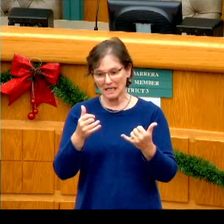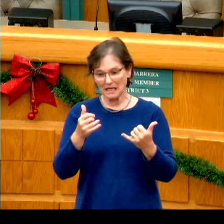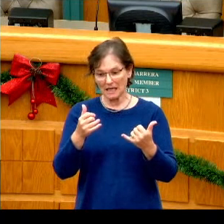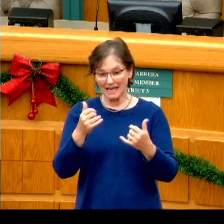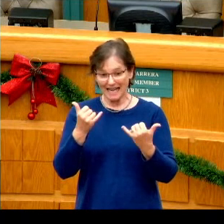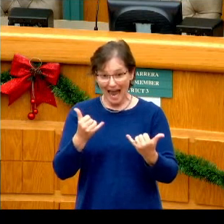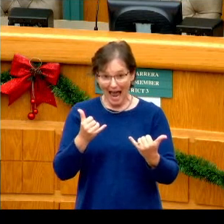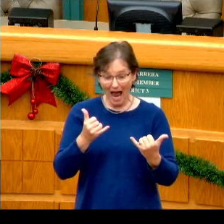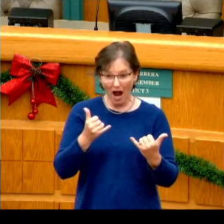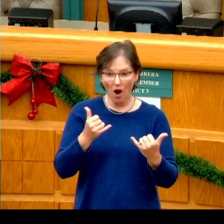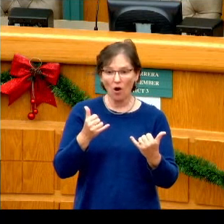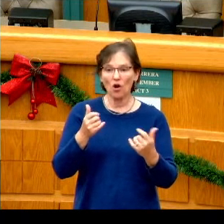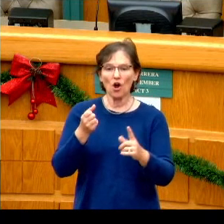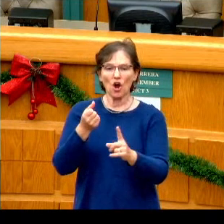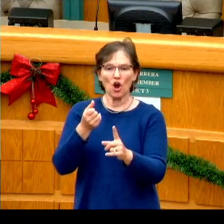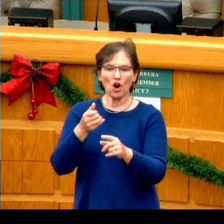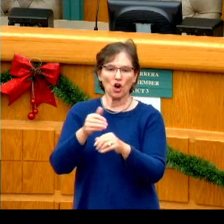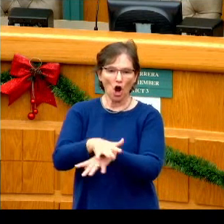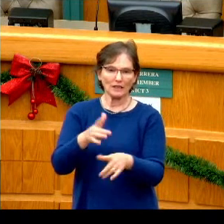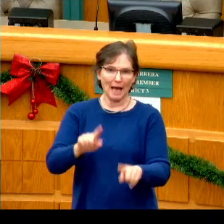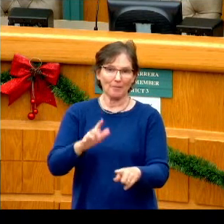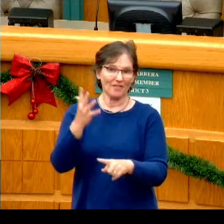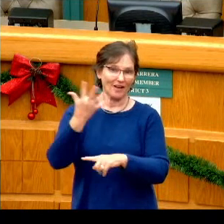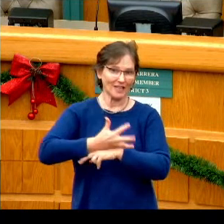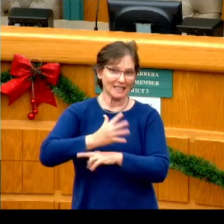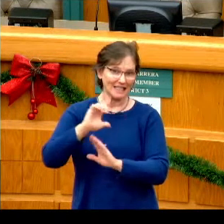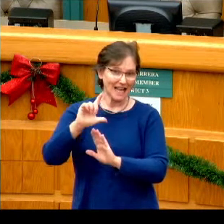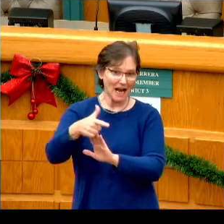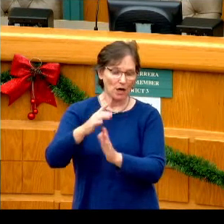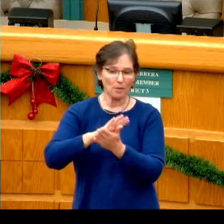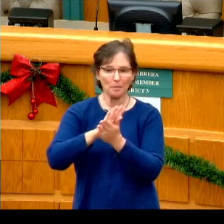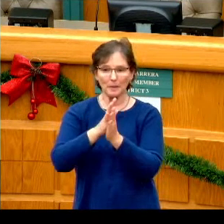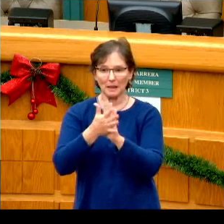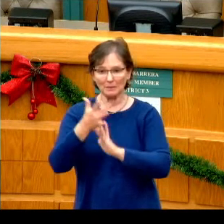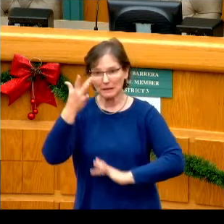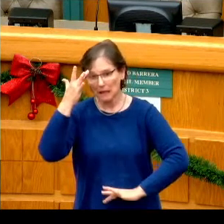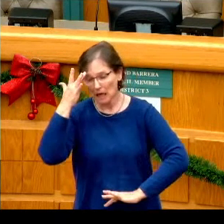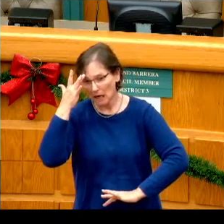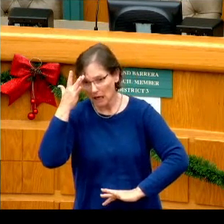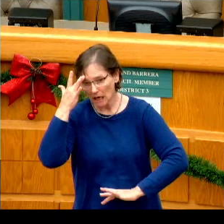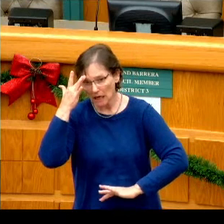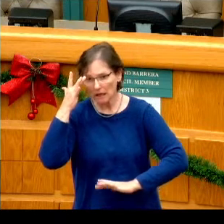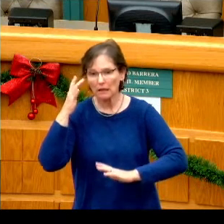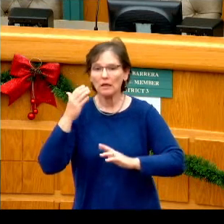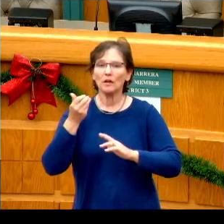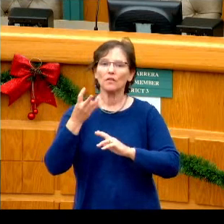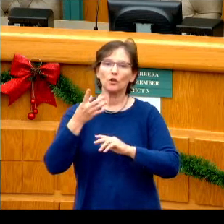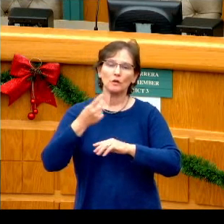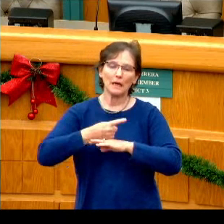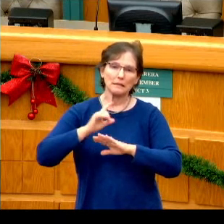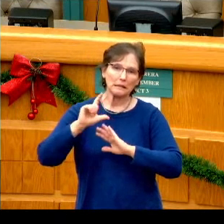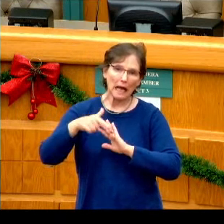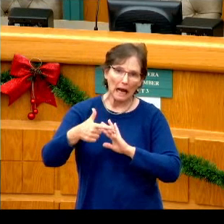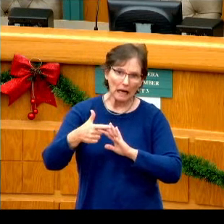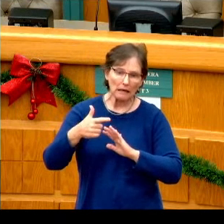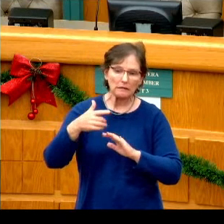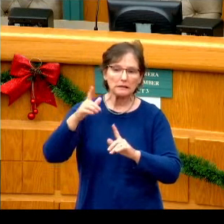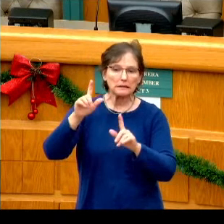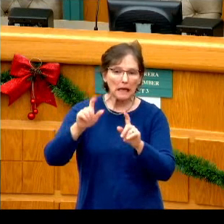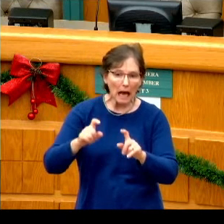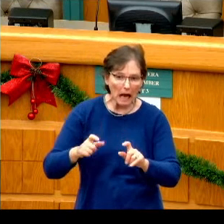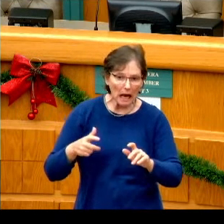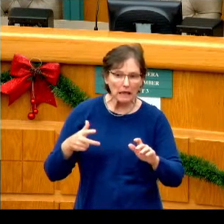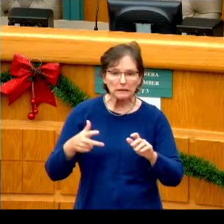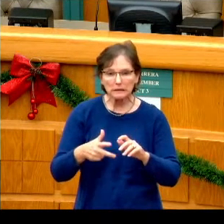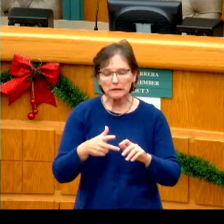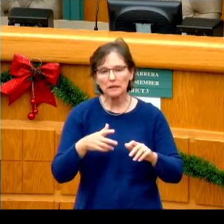become symptomatic, and then a few days after that when you might get tested and get the results, maybe after 10 days of getting